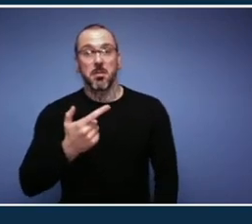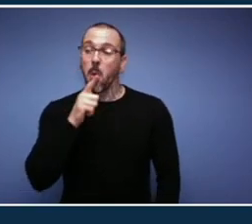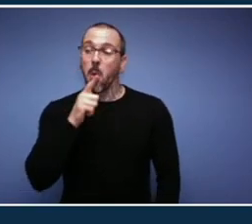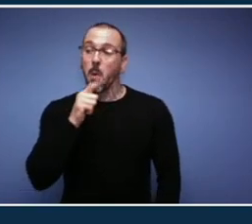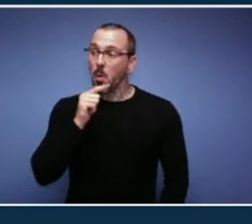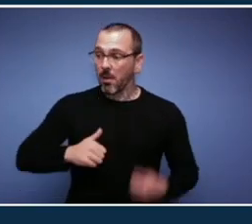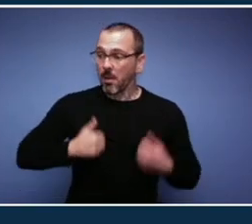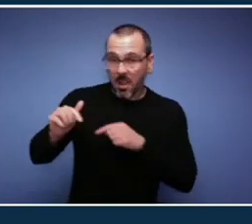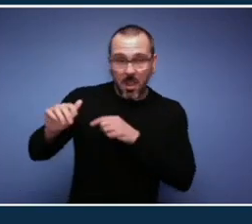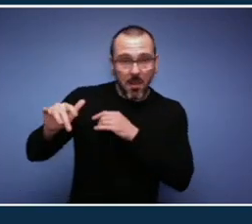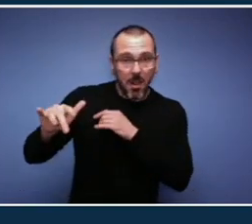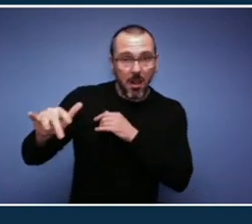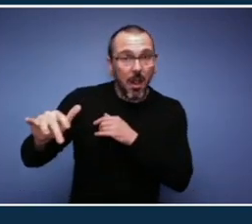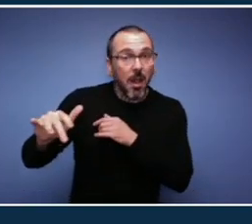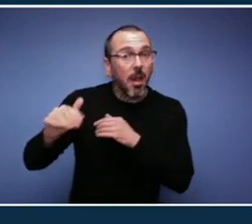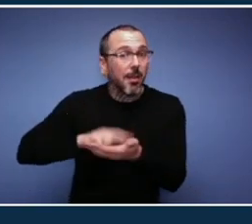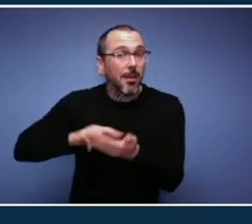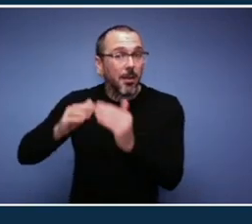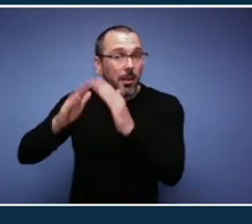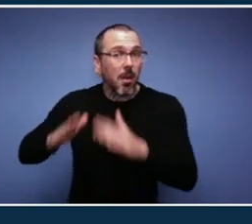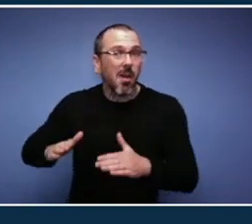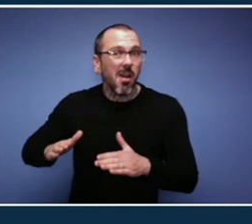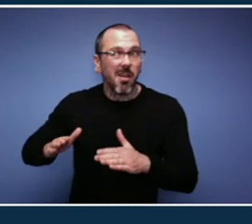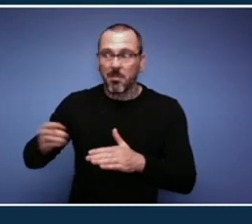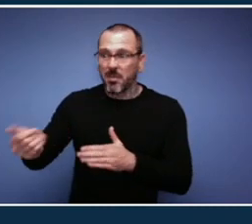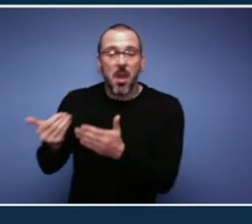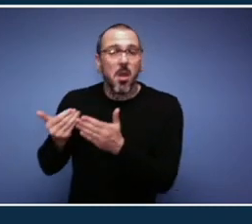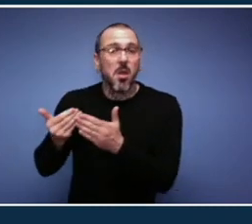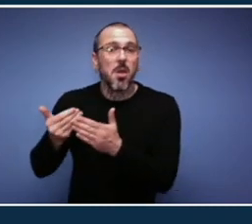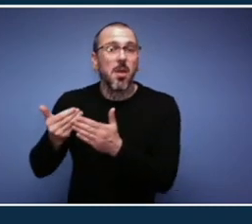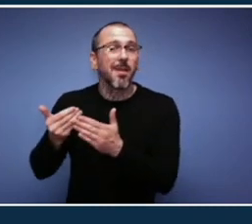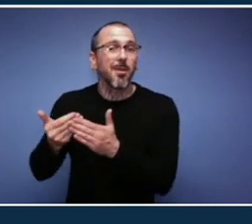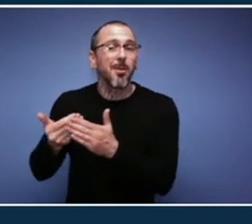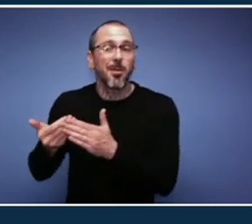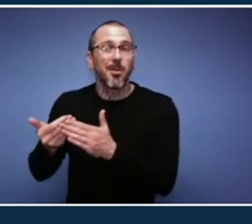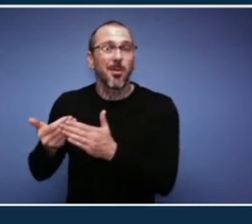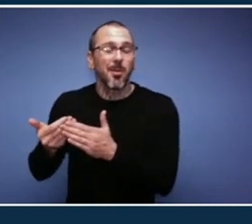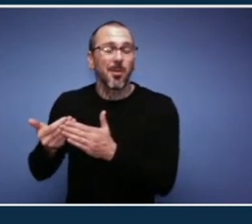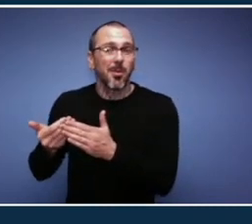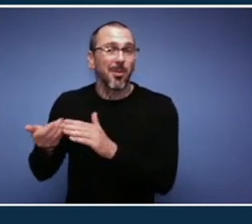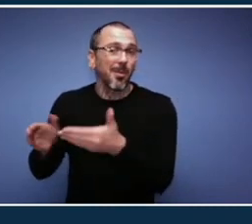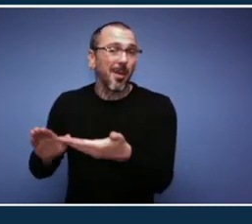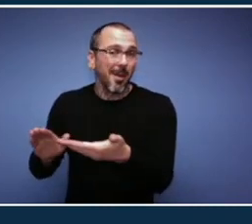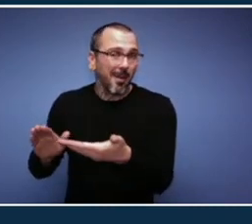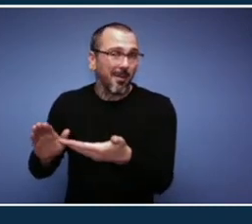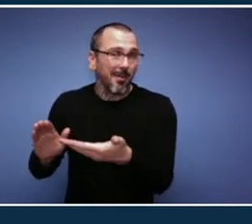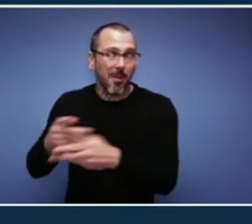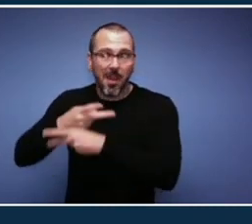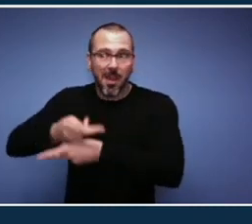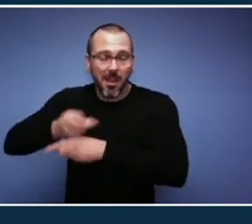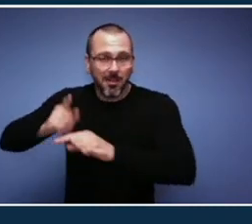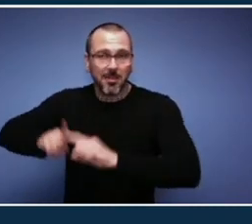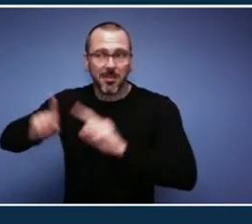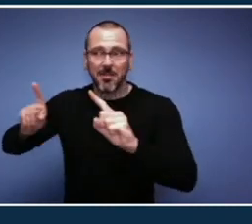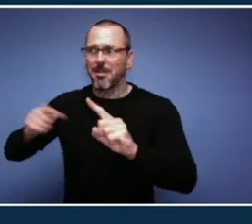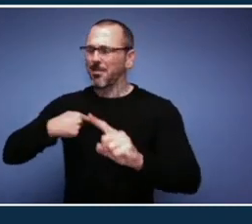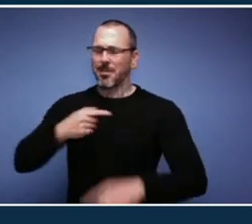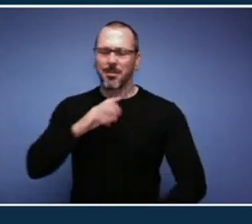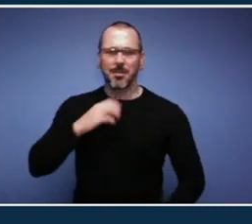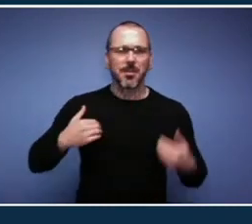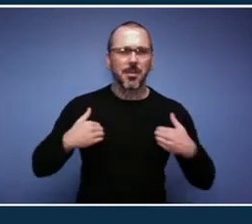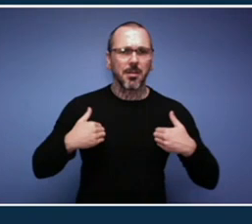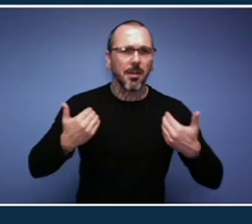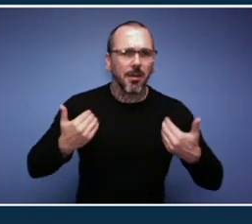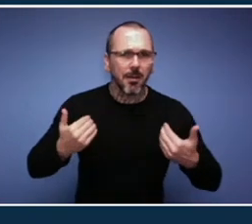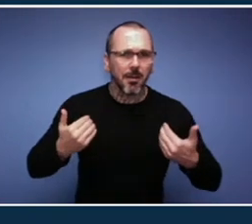care. Although, of course, that I struggled with the suicidal ideation because of where I was